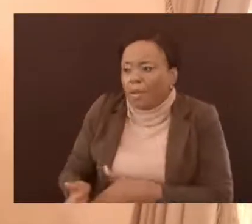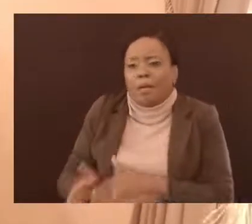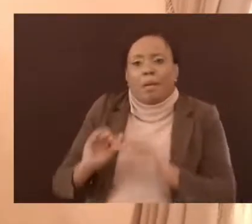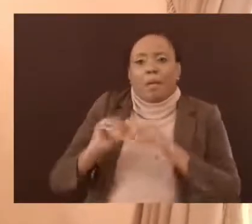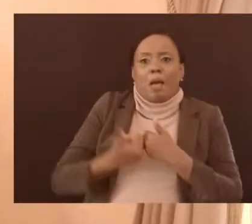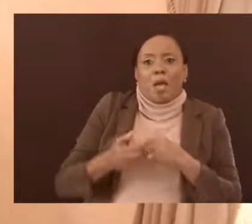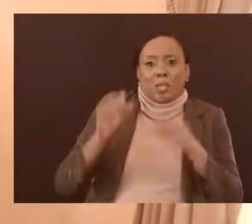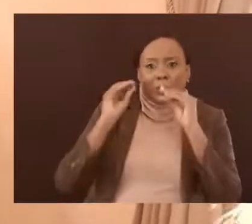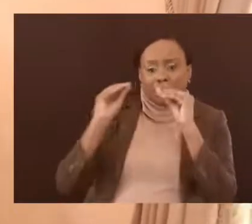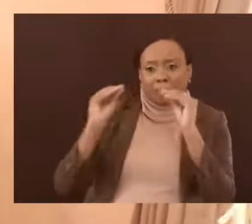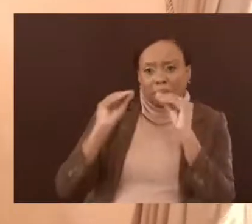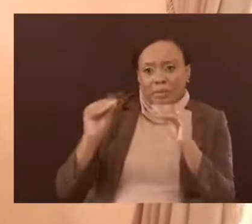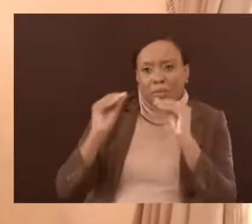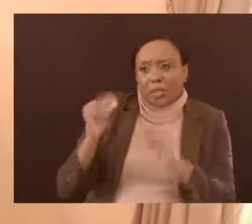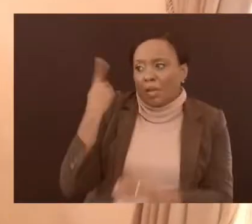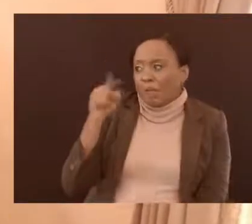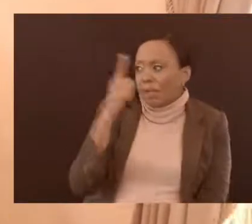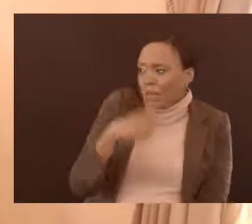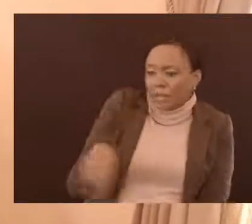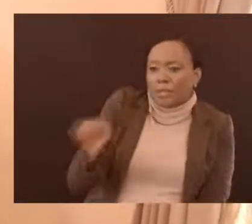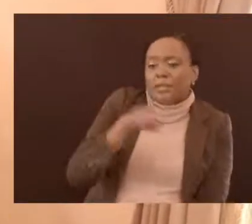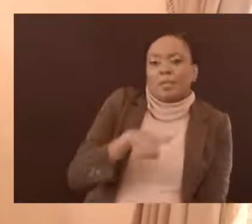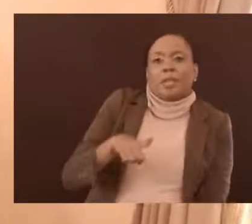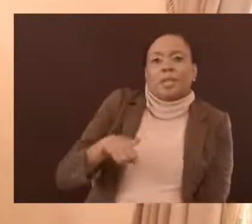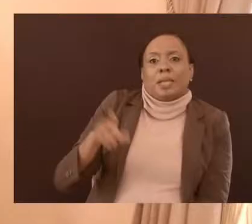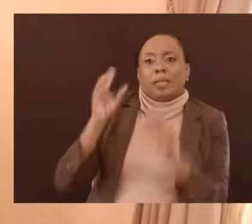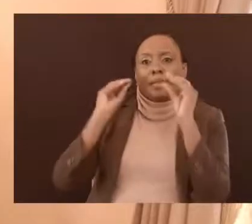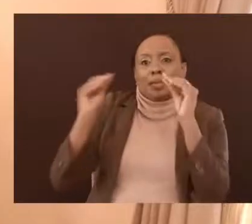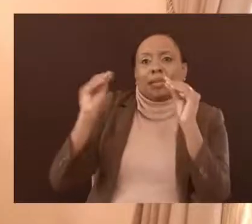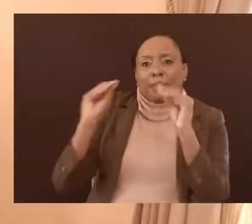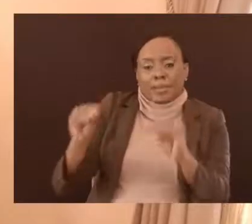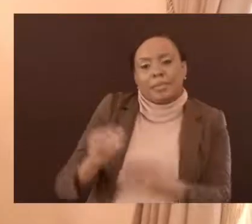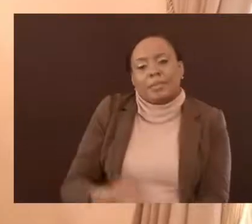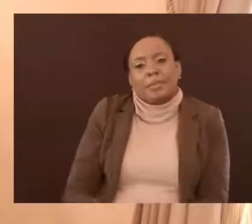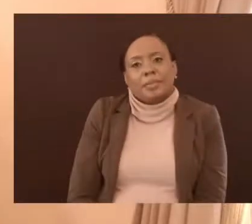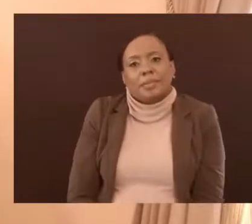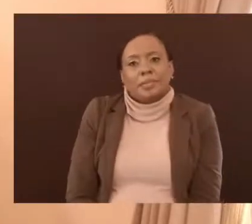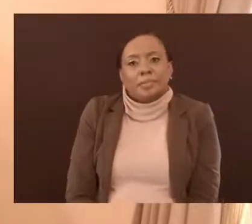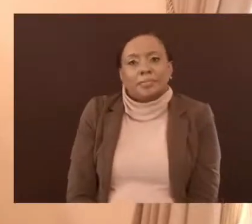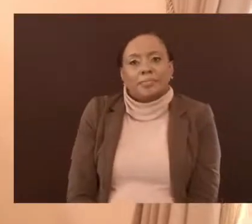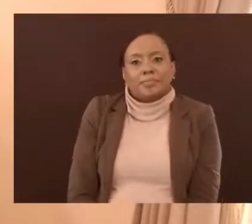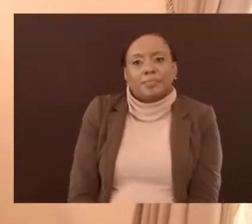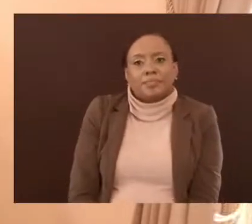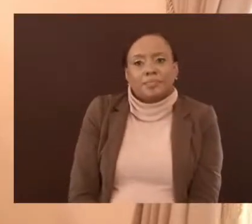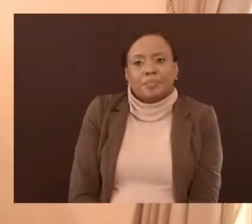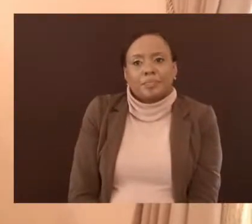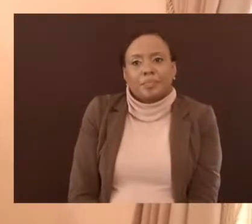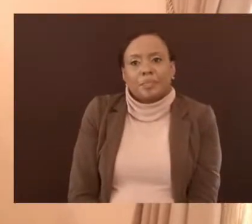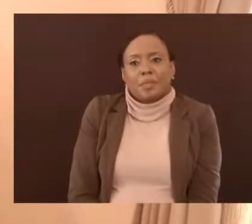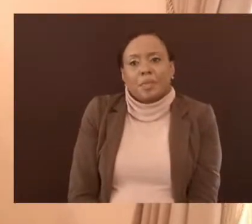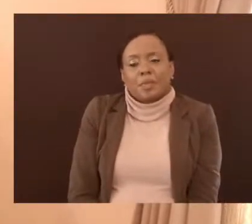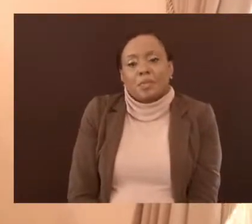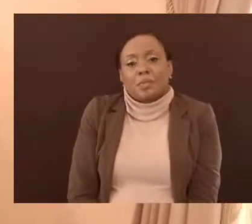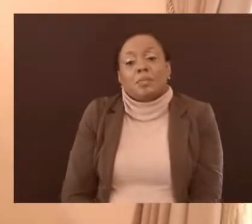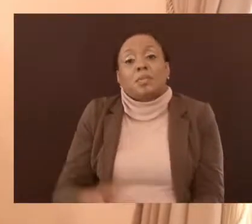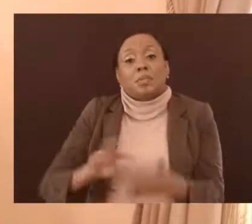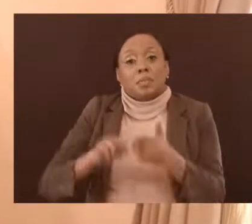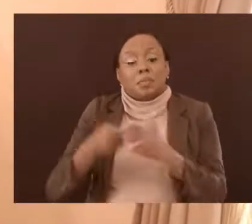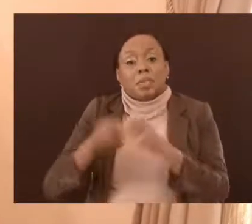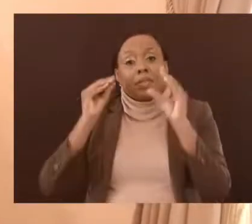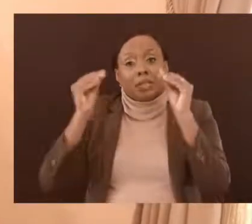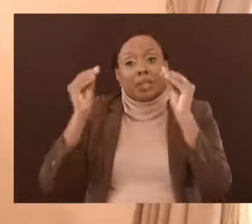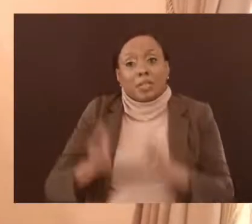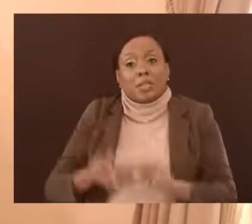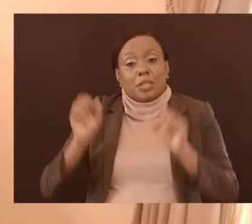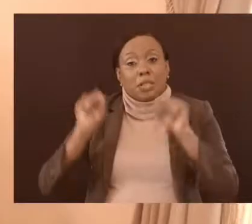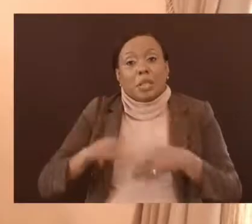instruction for their own delivery of instruction, so that they can become better at it. We